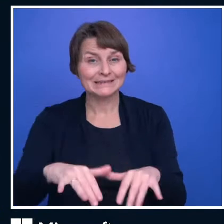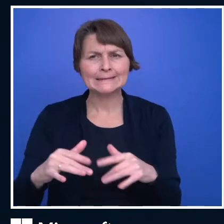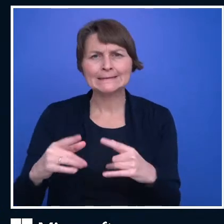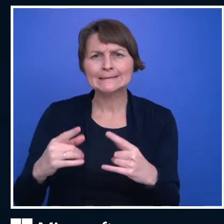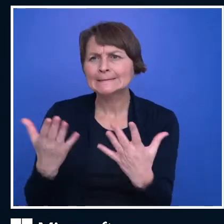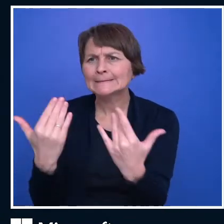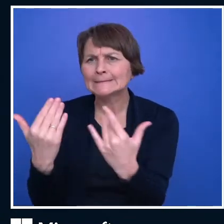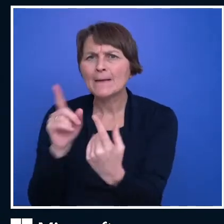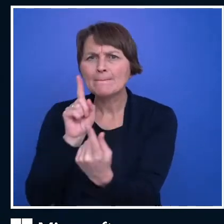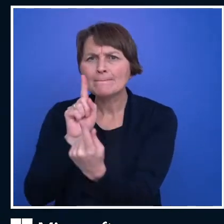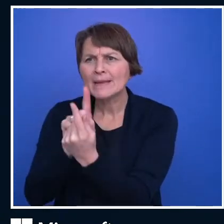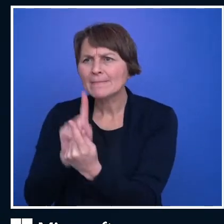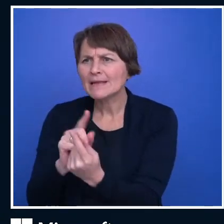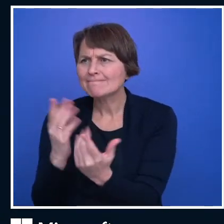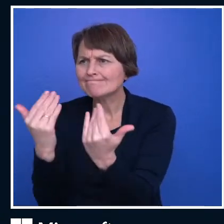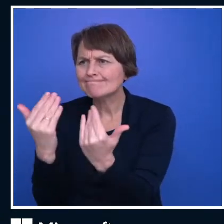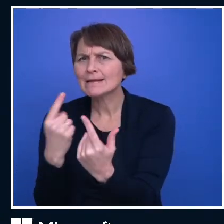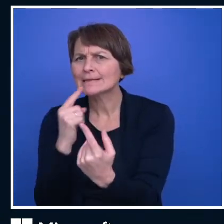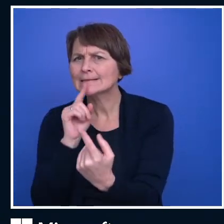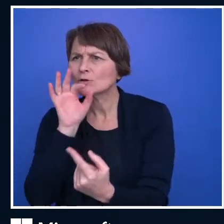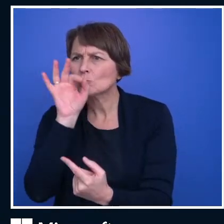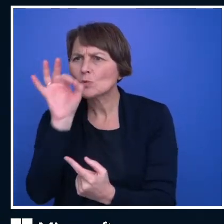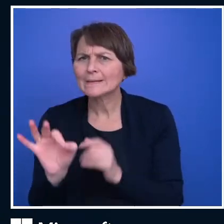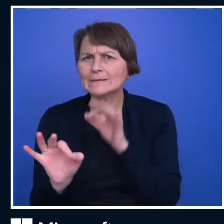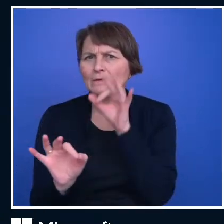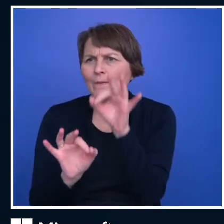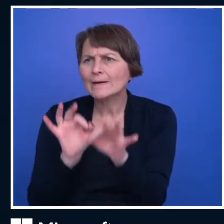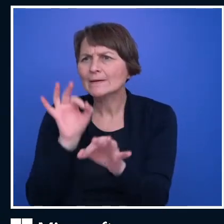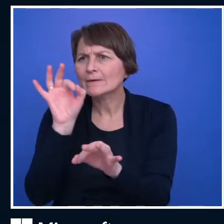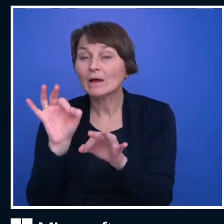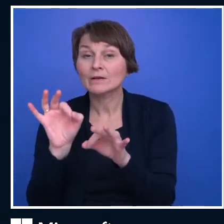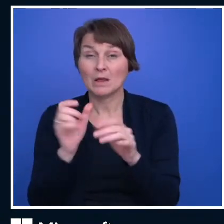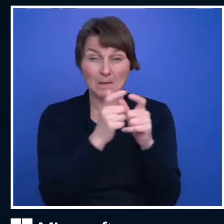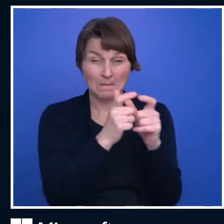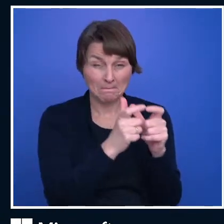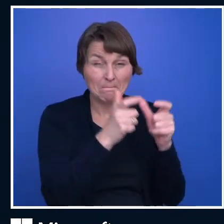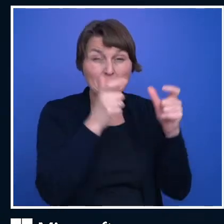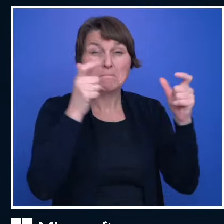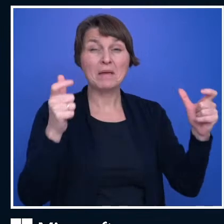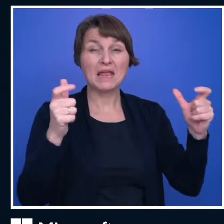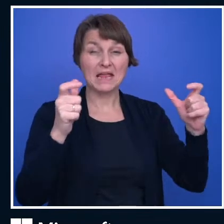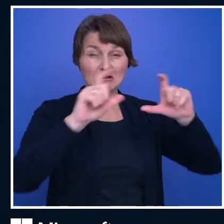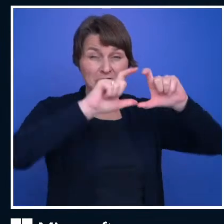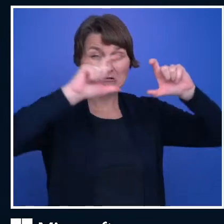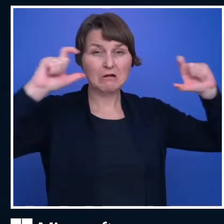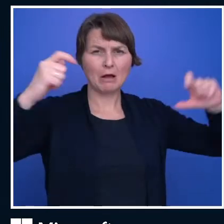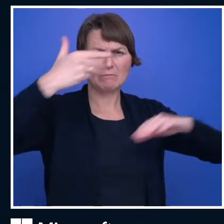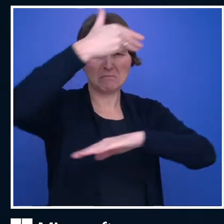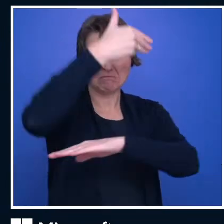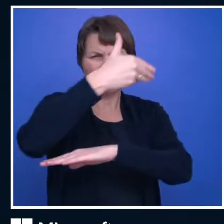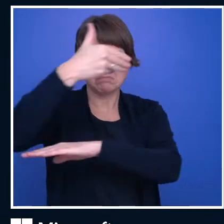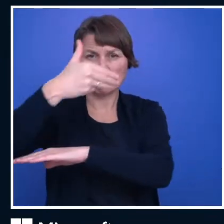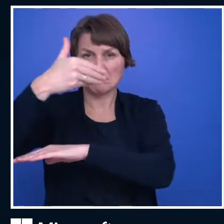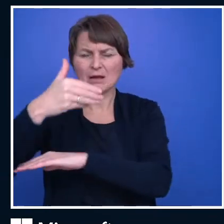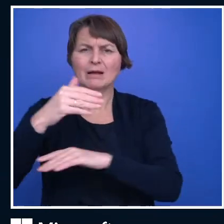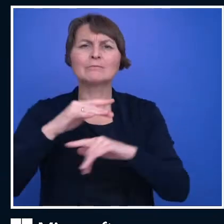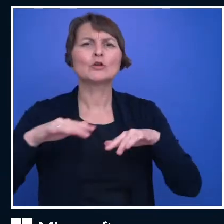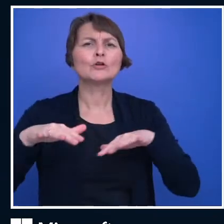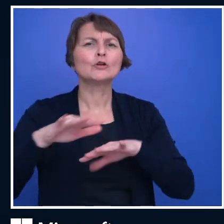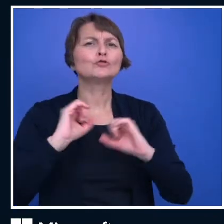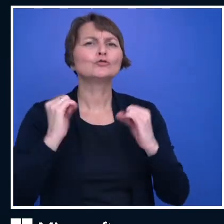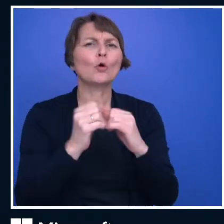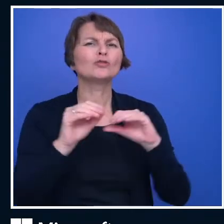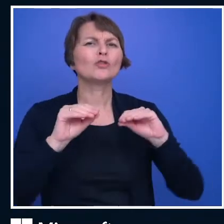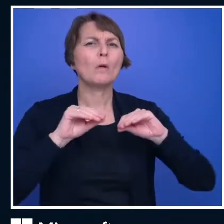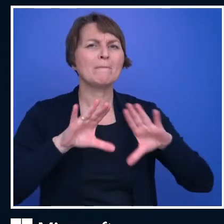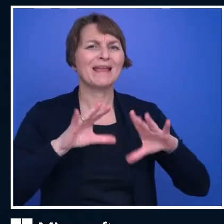from 2 of the top social media giants here in the USA. And at the end, they said, okay, this is like the Wild West. You've